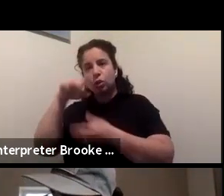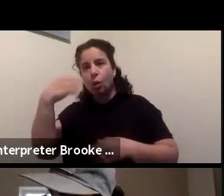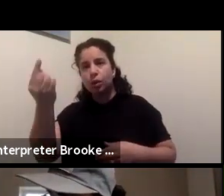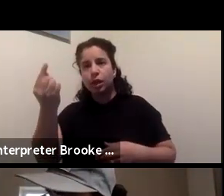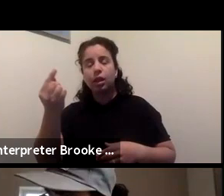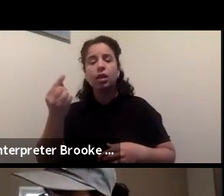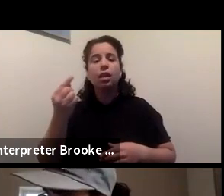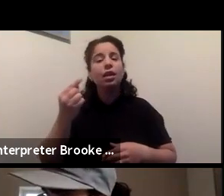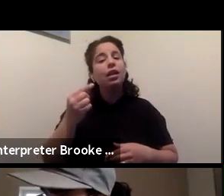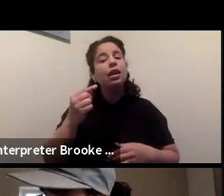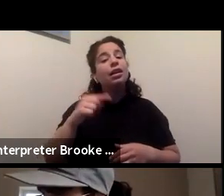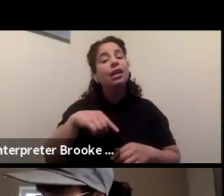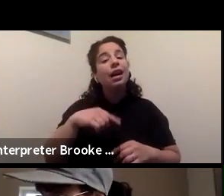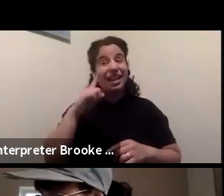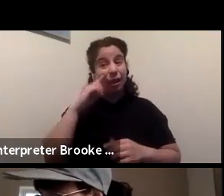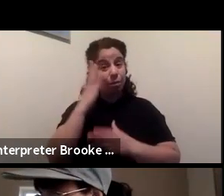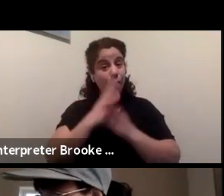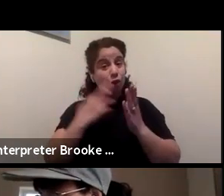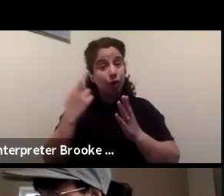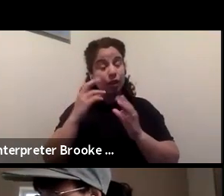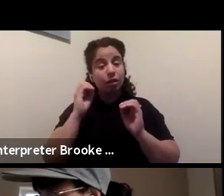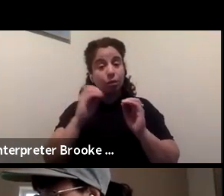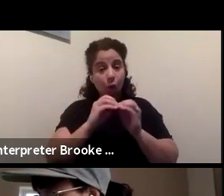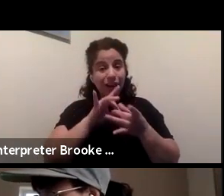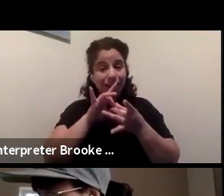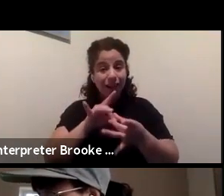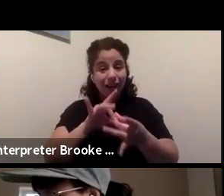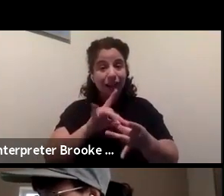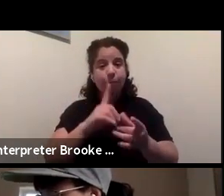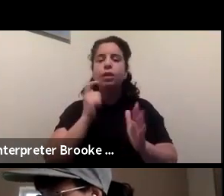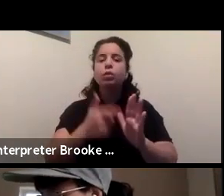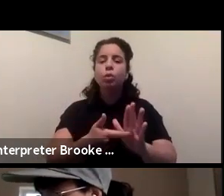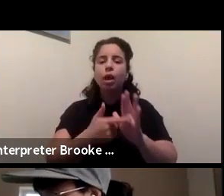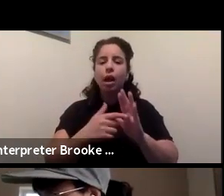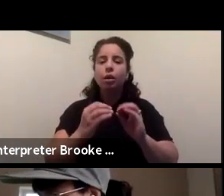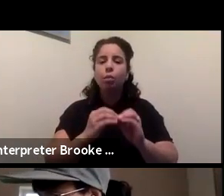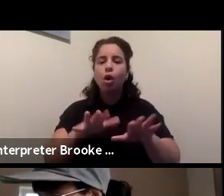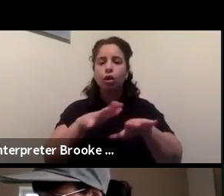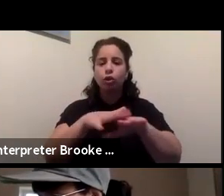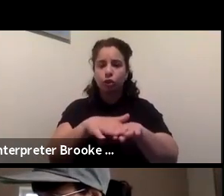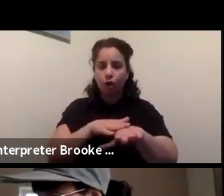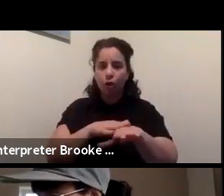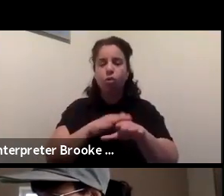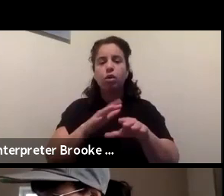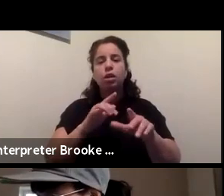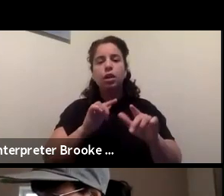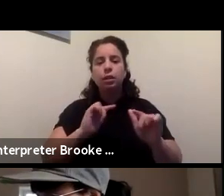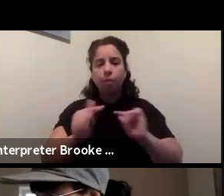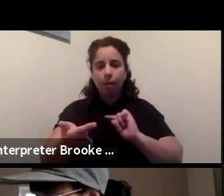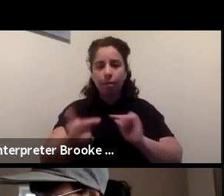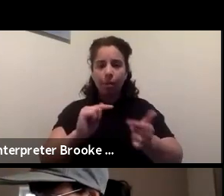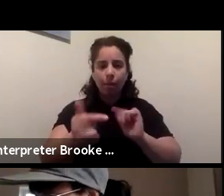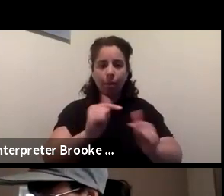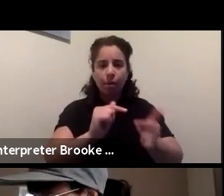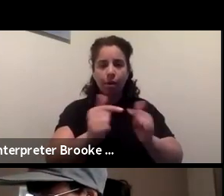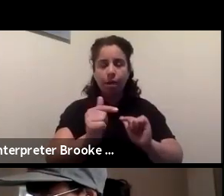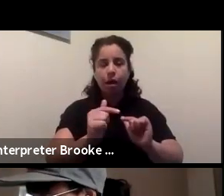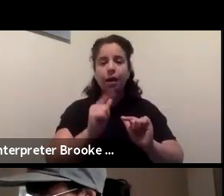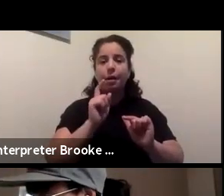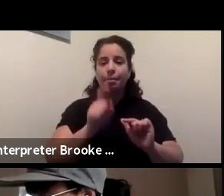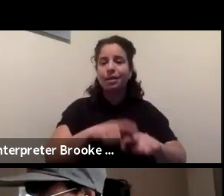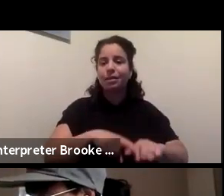pace of exchange and welcoming in opportunities to respond in ways